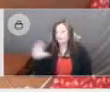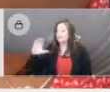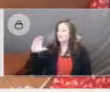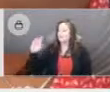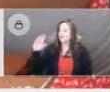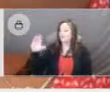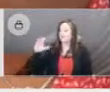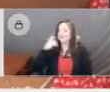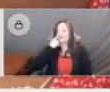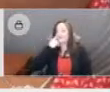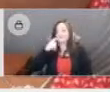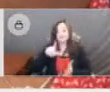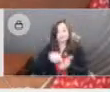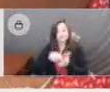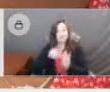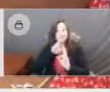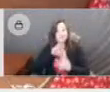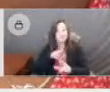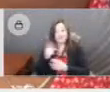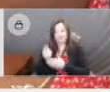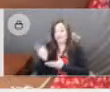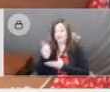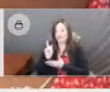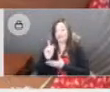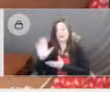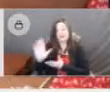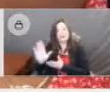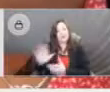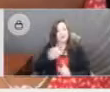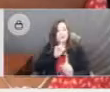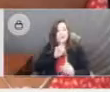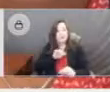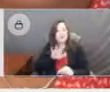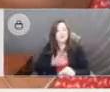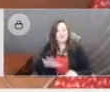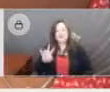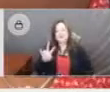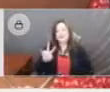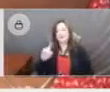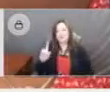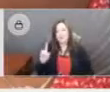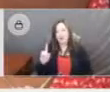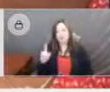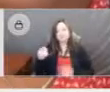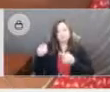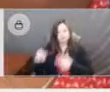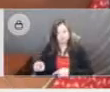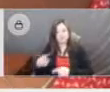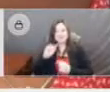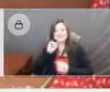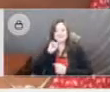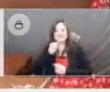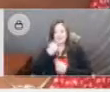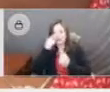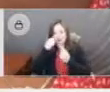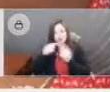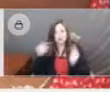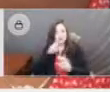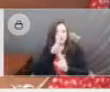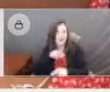with a report last week, an update. They're reporting about 71 cases of severe allergic reaction out of